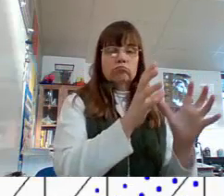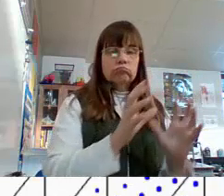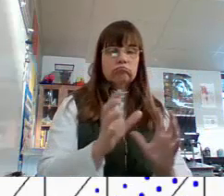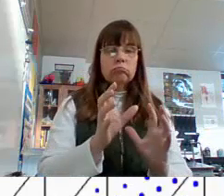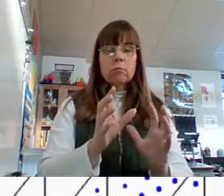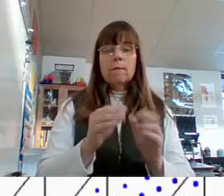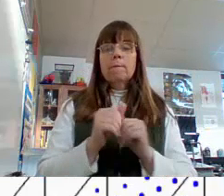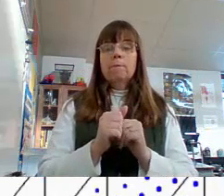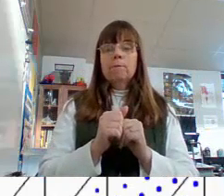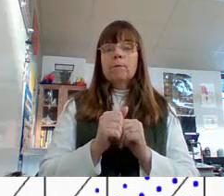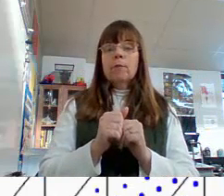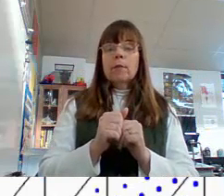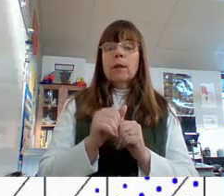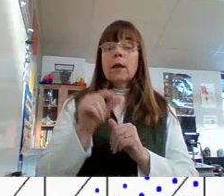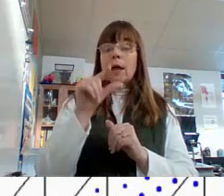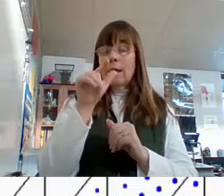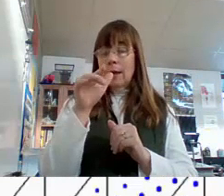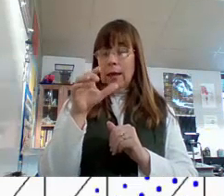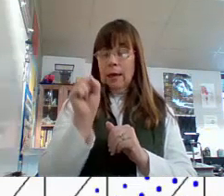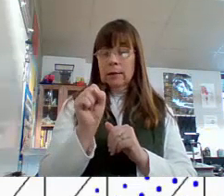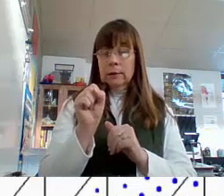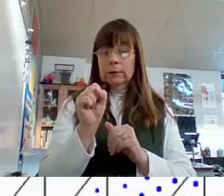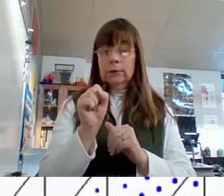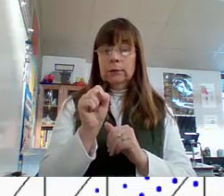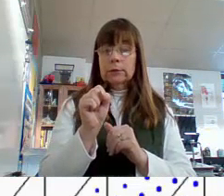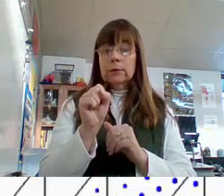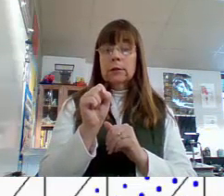liquid. Where when you get to a gas